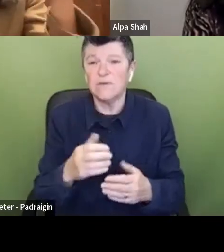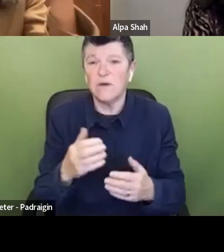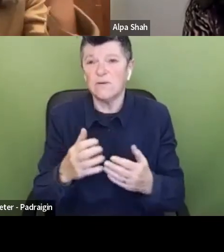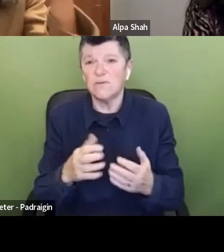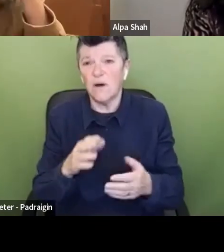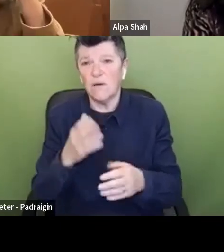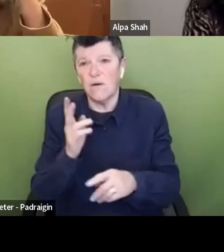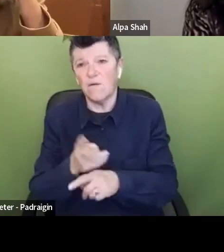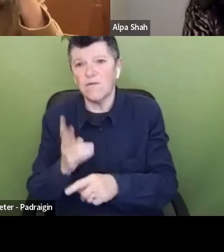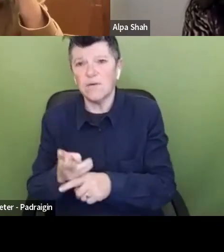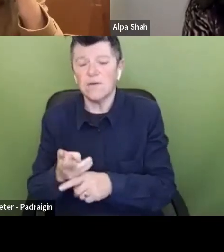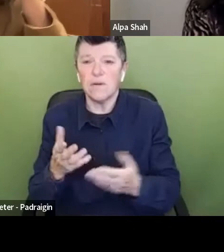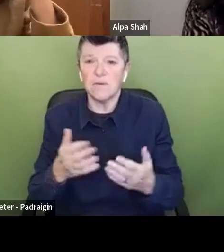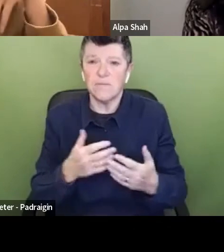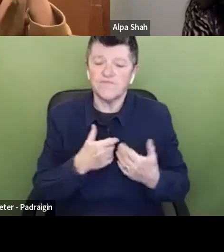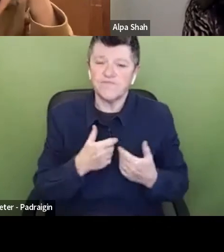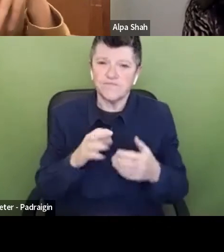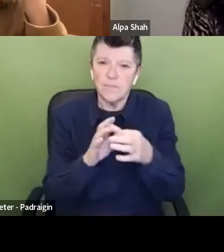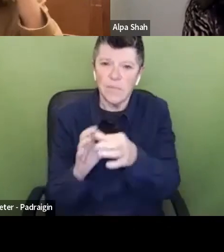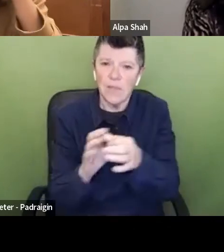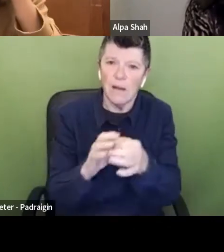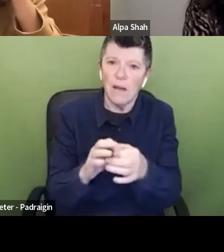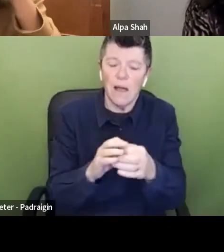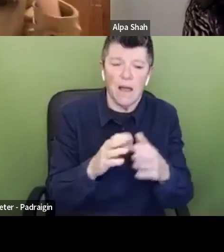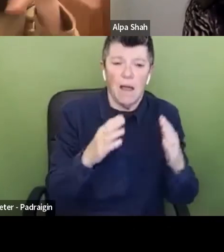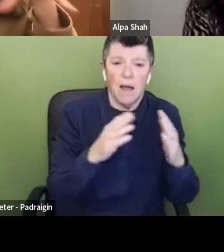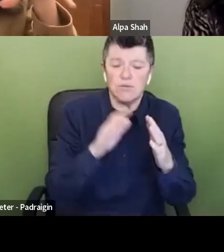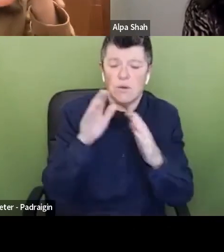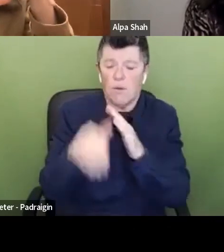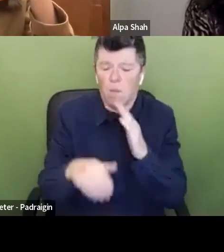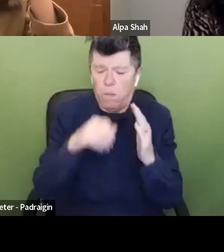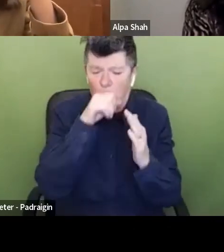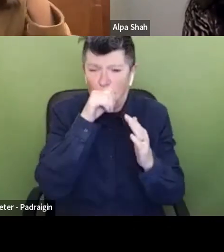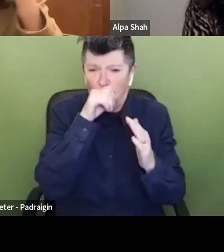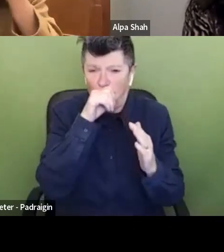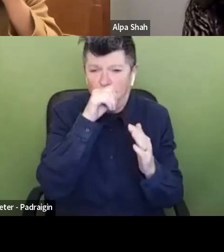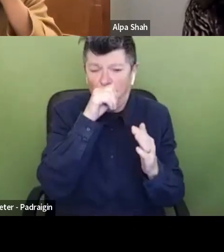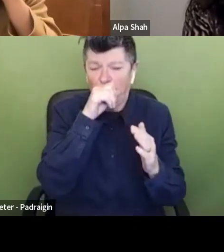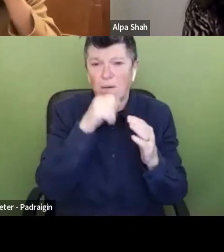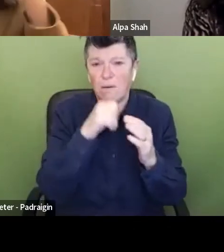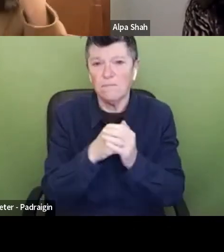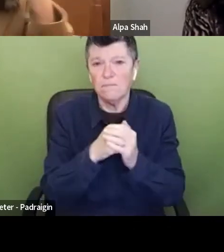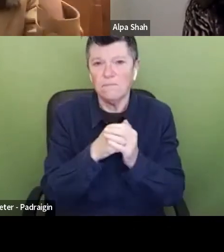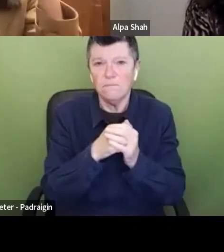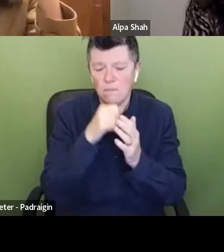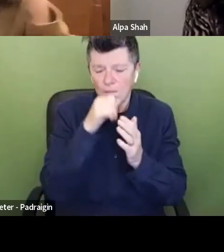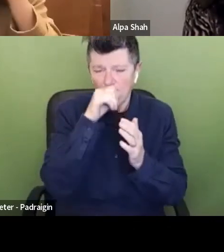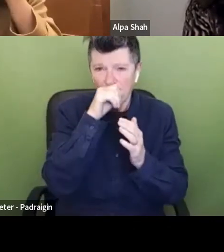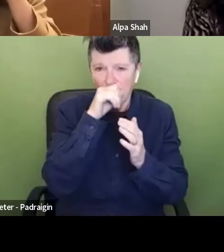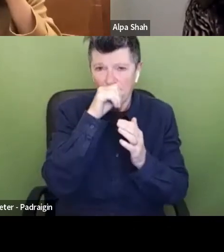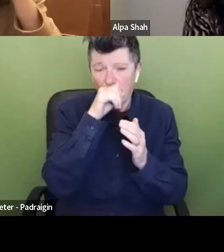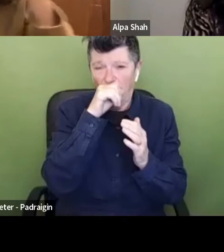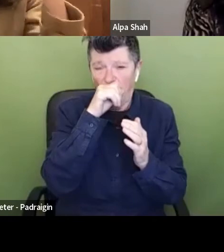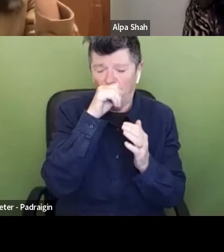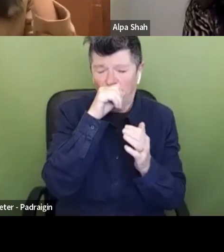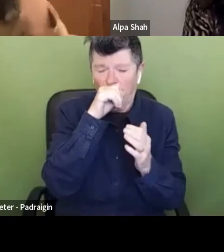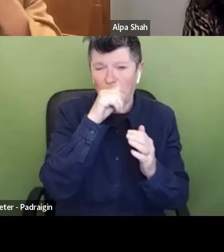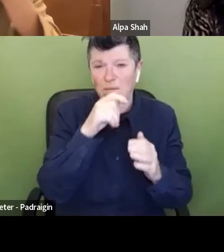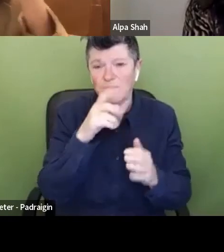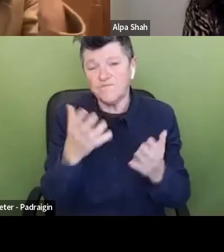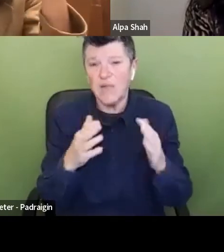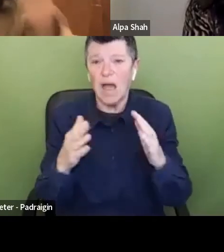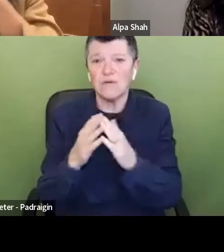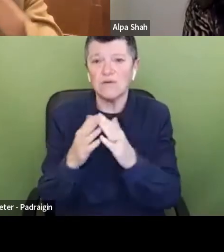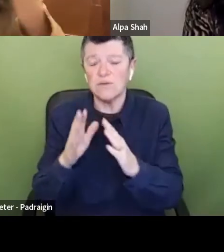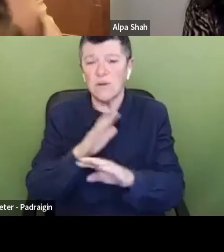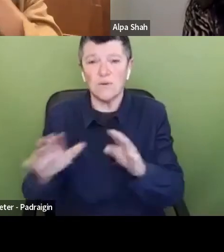this commonsensically as well, where there's a common argument that if only houses were not thought of as these abstract financial assets, but as